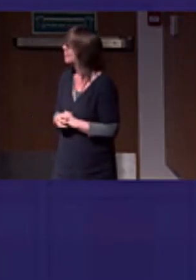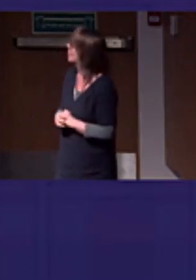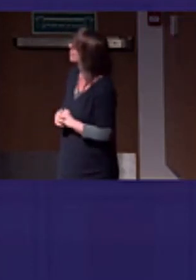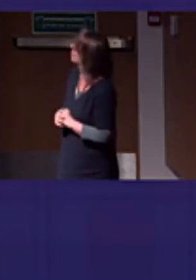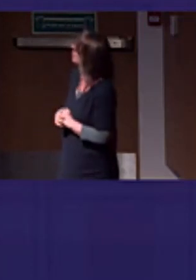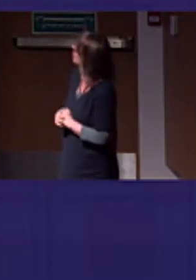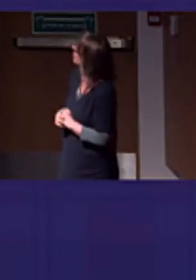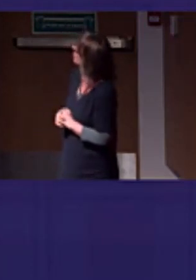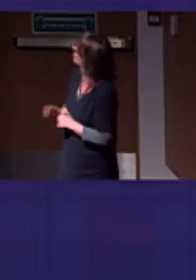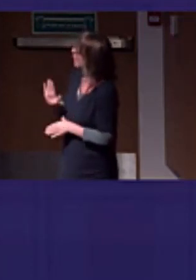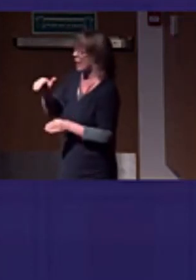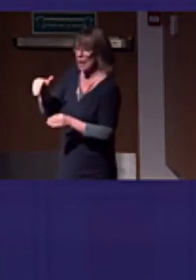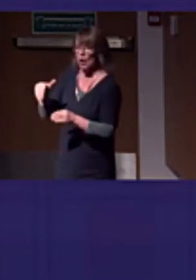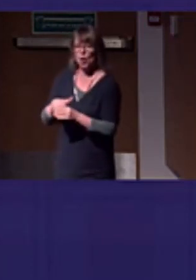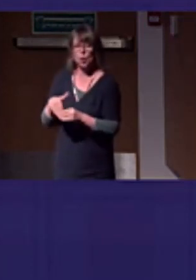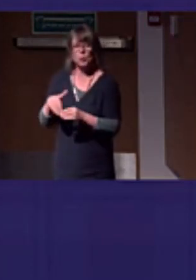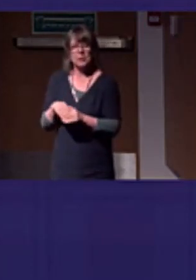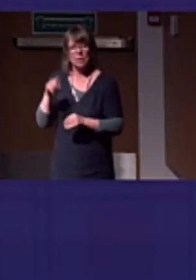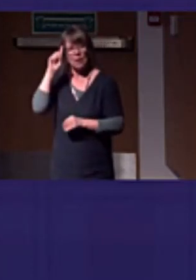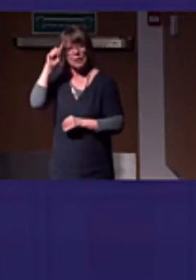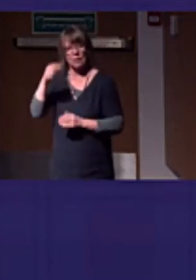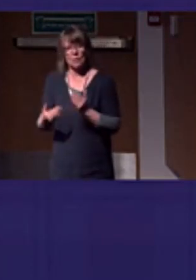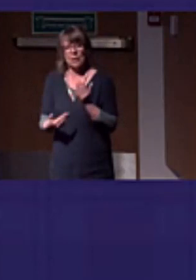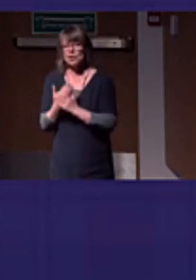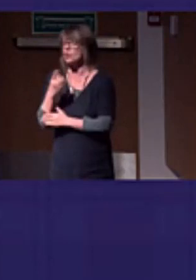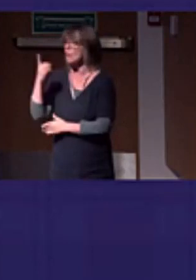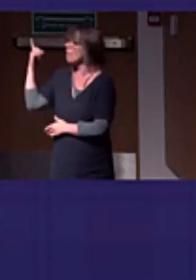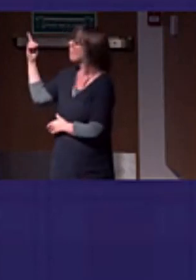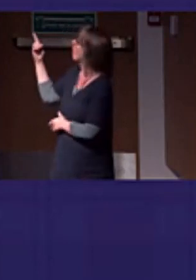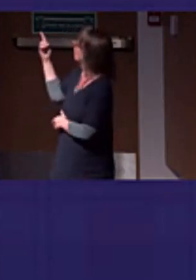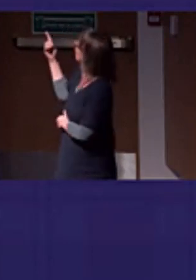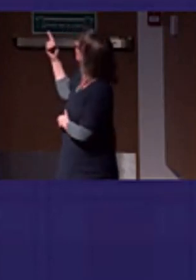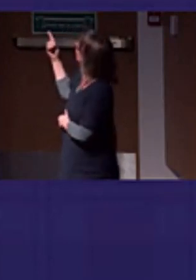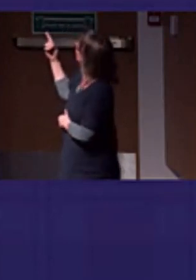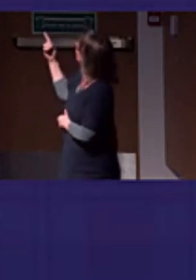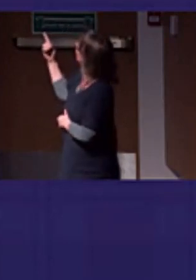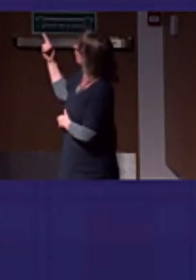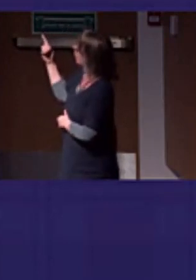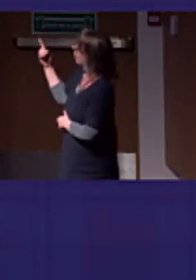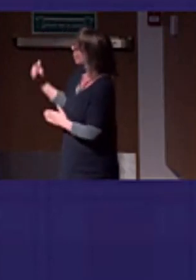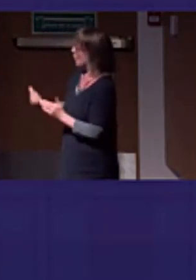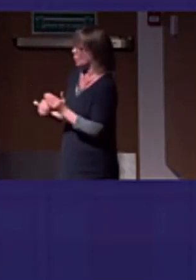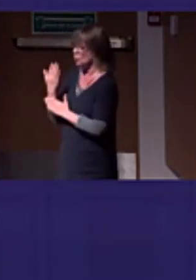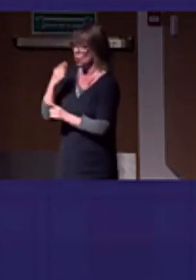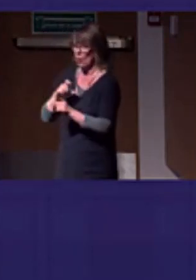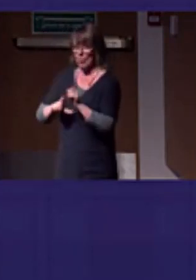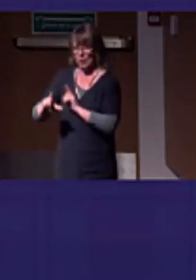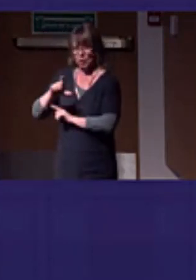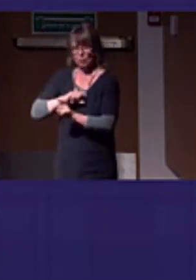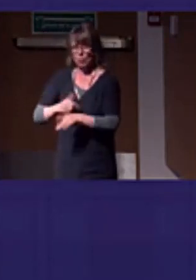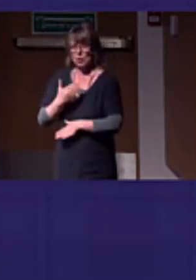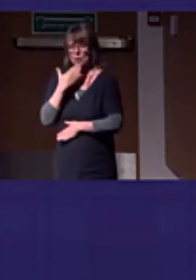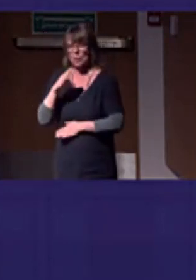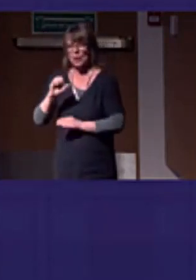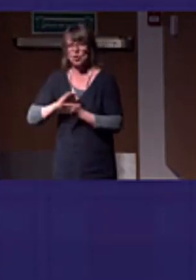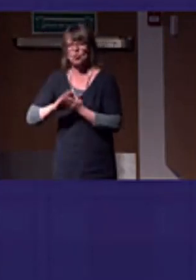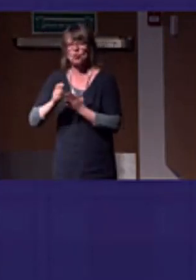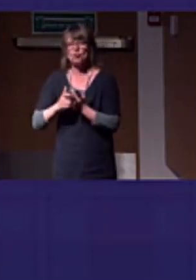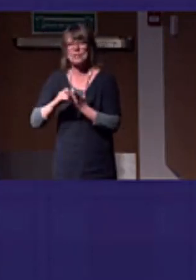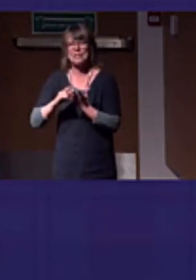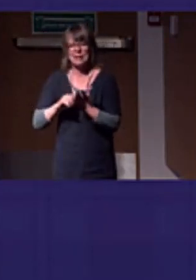And the Inclusive Innovation Award goes to our friend Charlie Phipps, who new to community. Thank you, Christine, for finding his